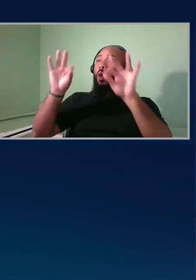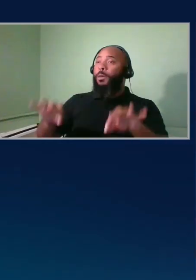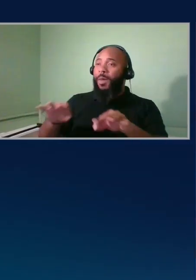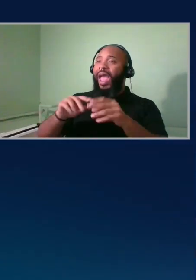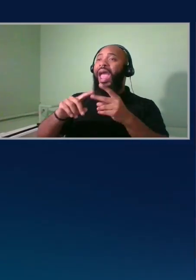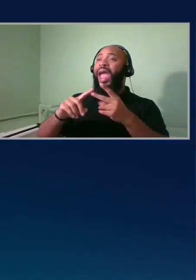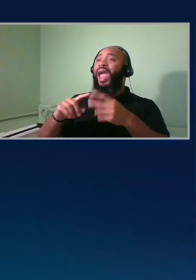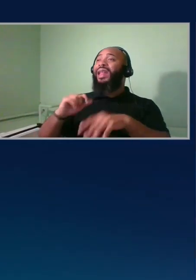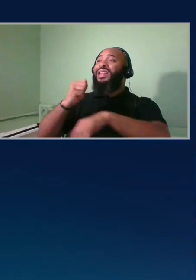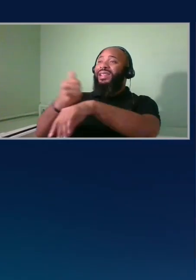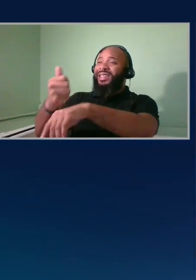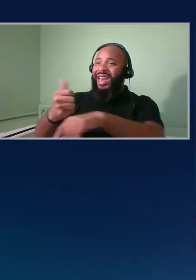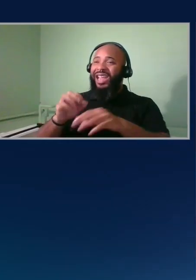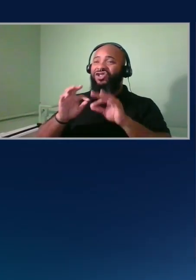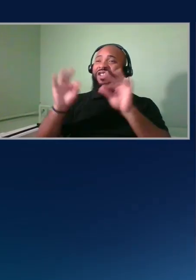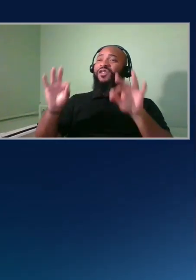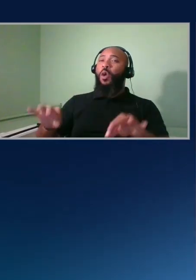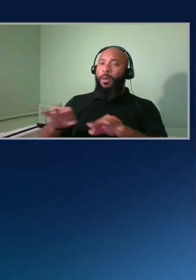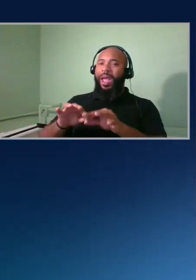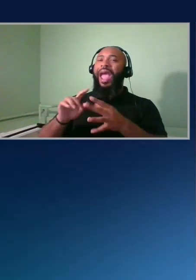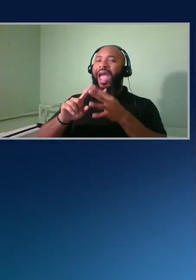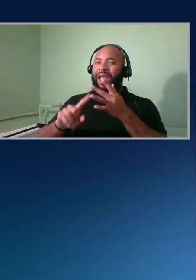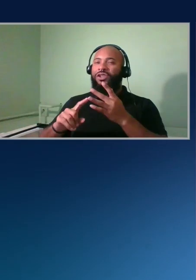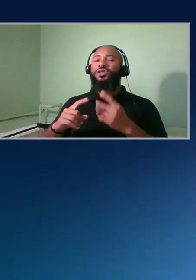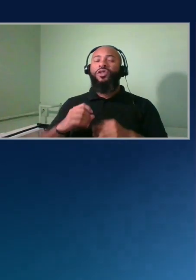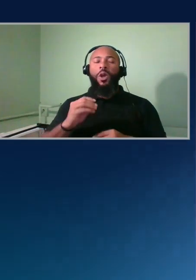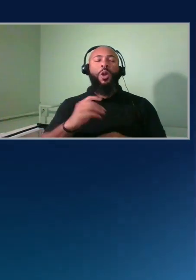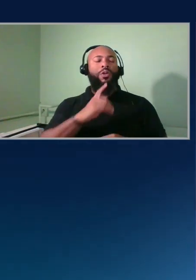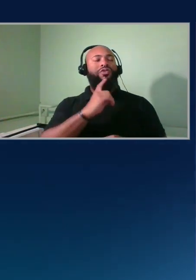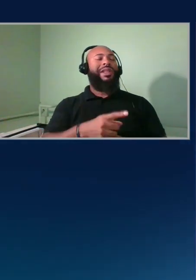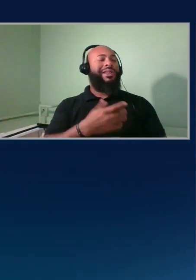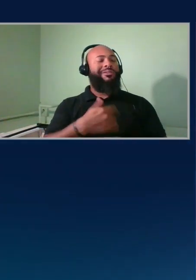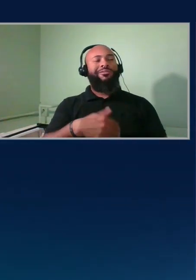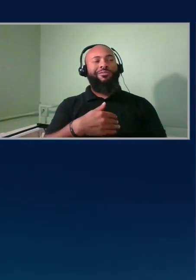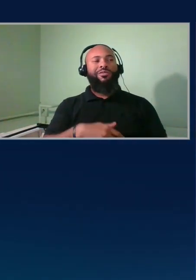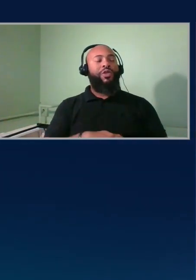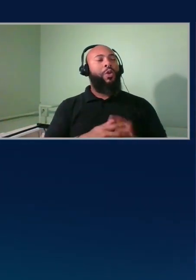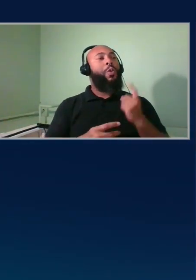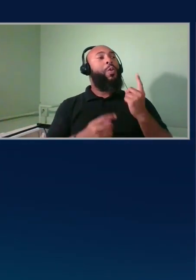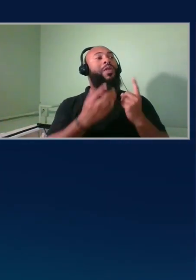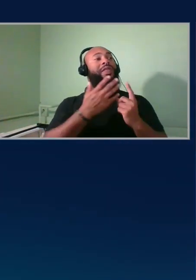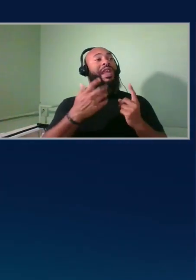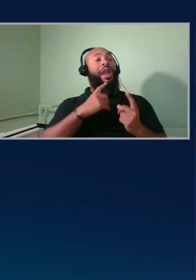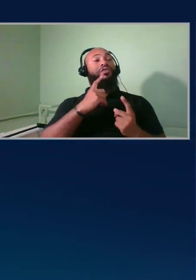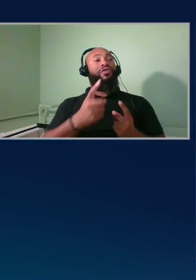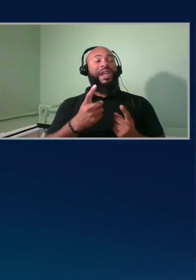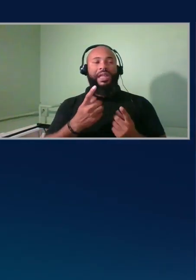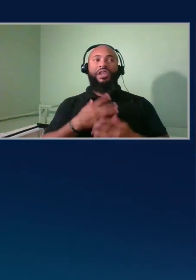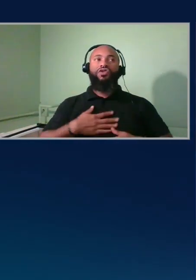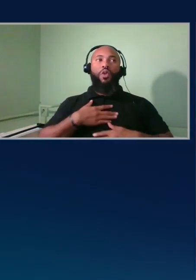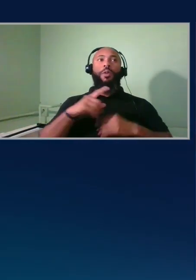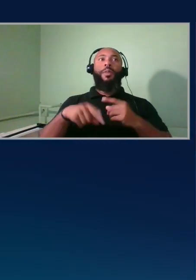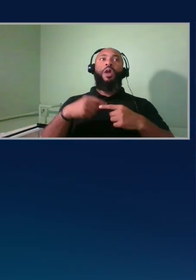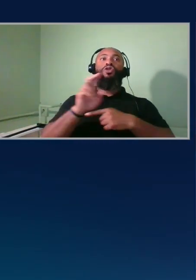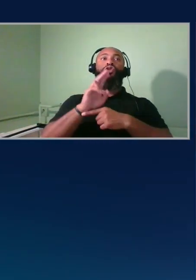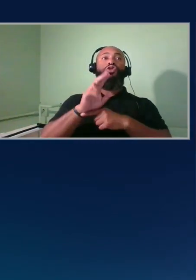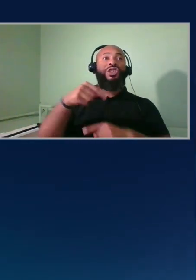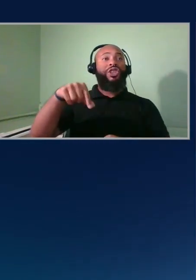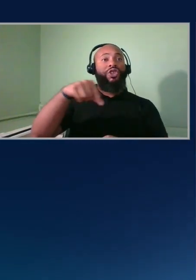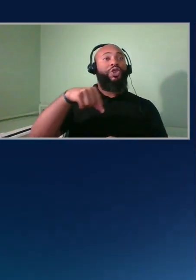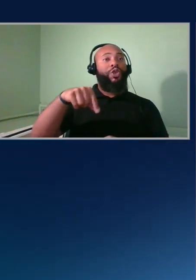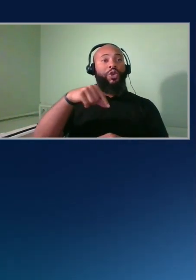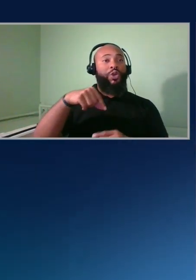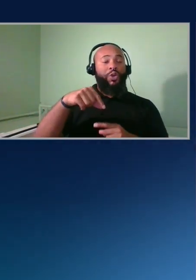Listen, one of the things I really have enjoyed about using Q with is taking even things that Q is